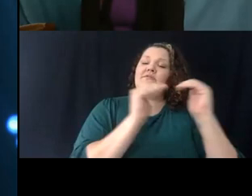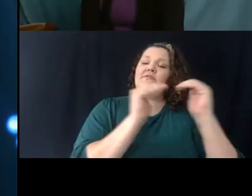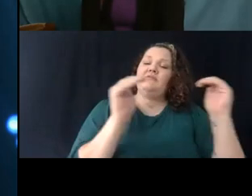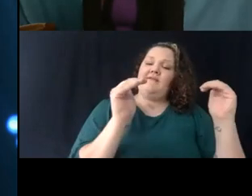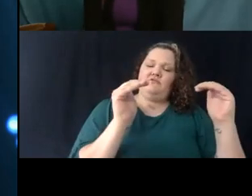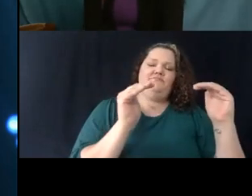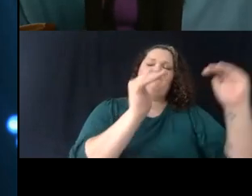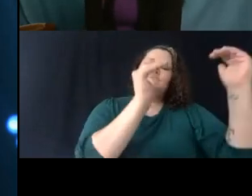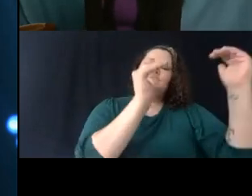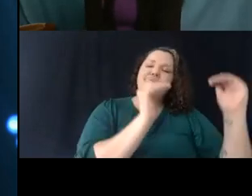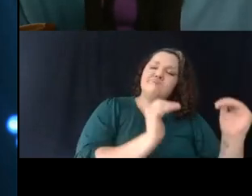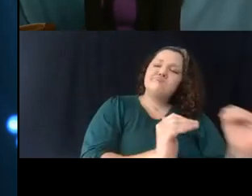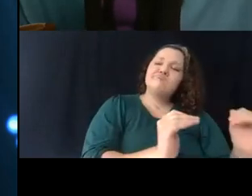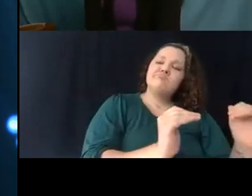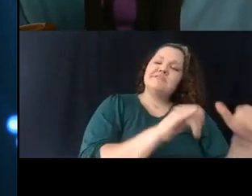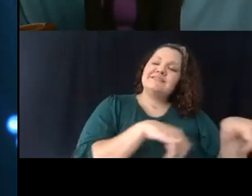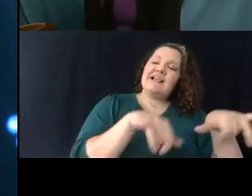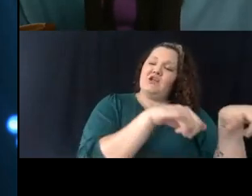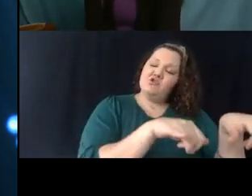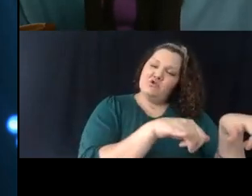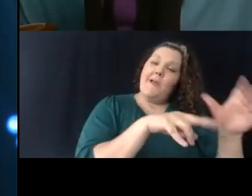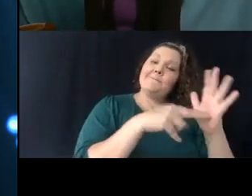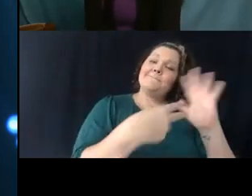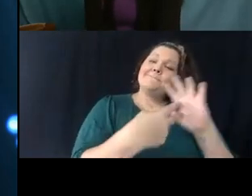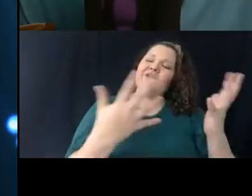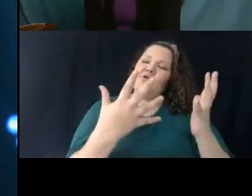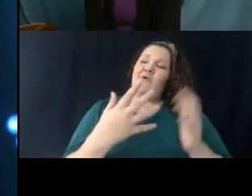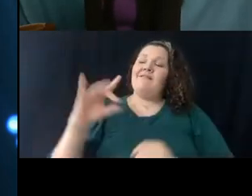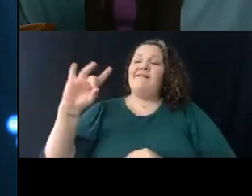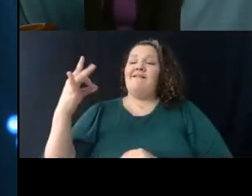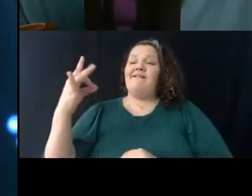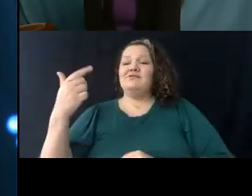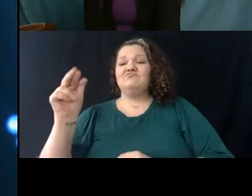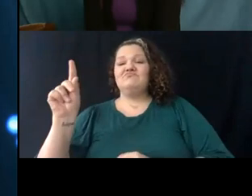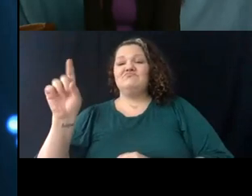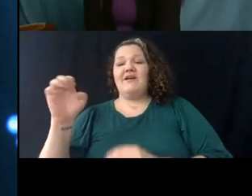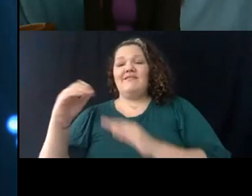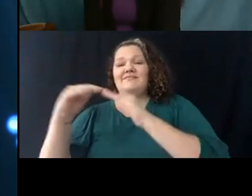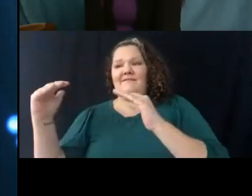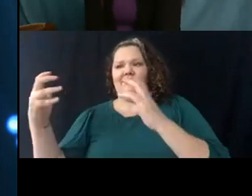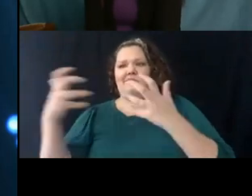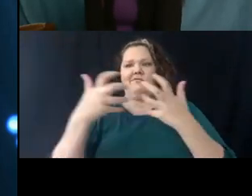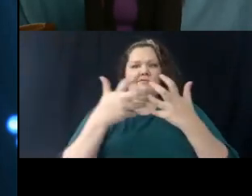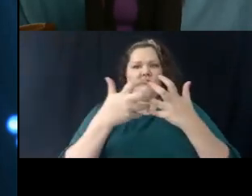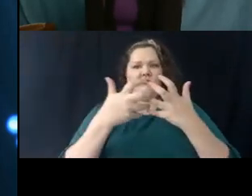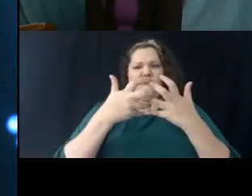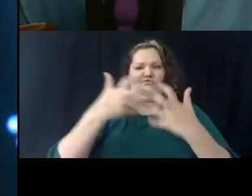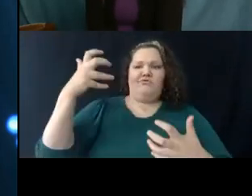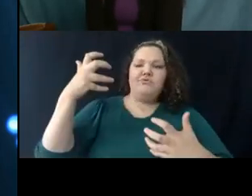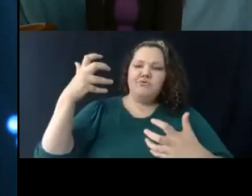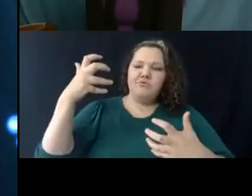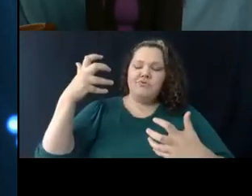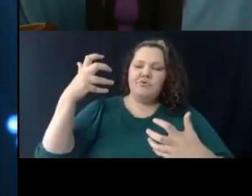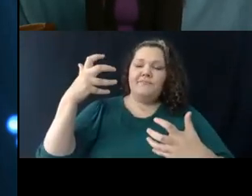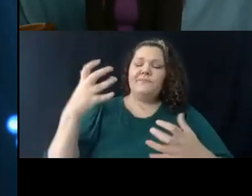If we're talking about individuals who don't have English as their first language, then having eighth grade level English may